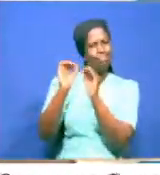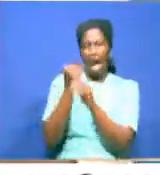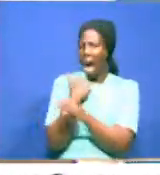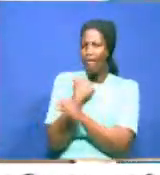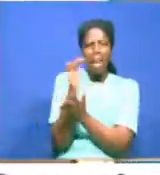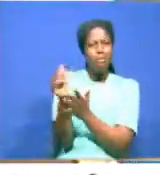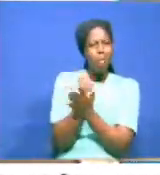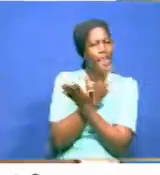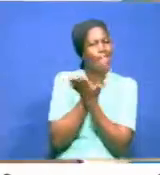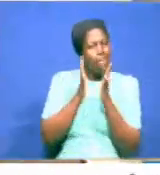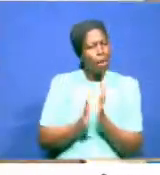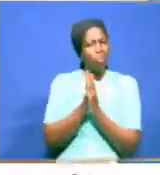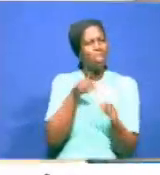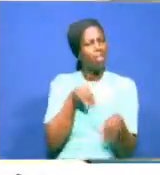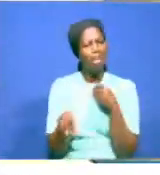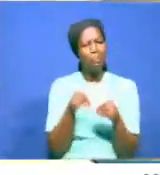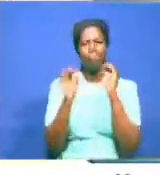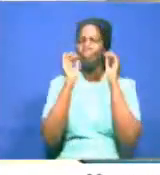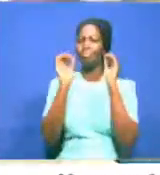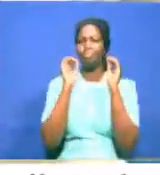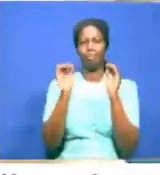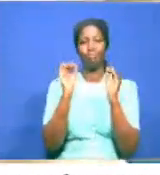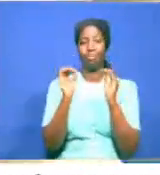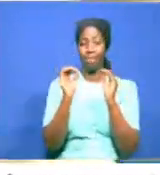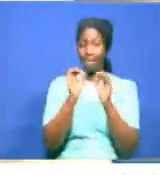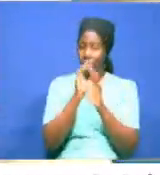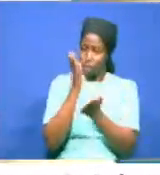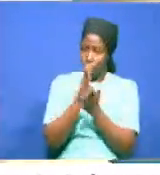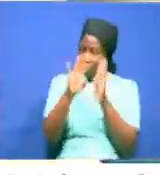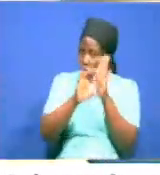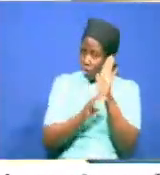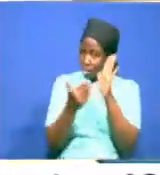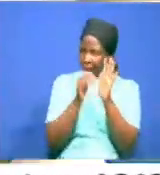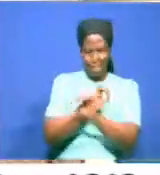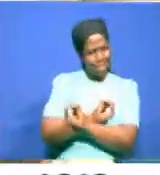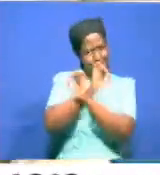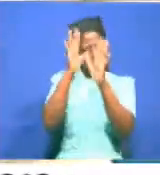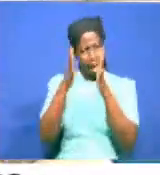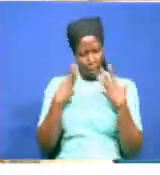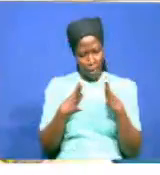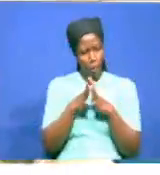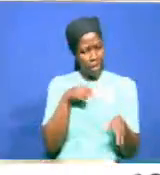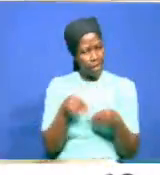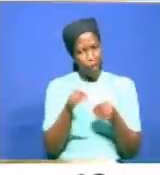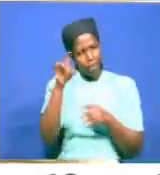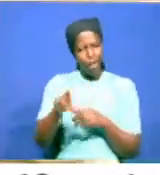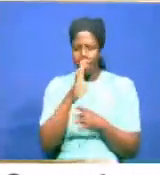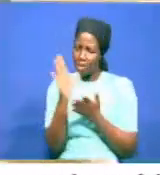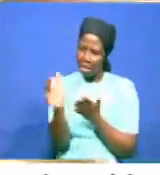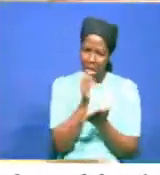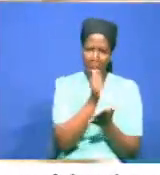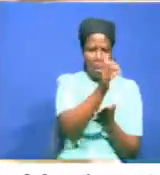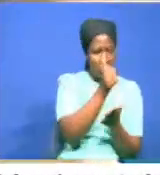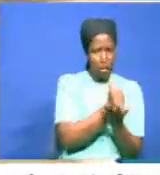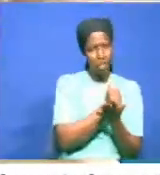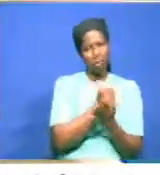with disabilities. And yet, it is so clear in the Constitution that people with disabilities should be employed. So there are people who do not want